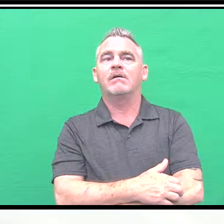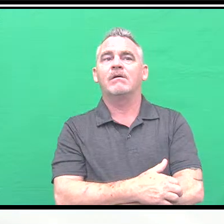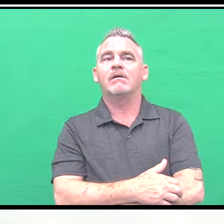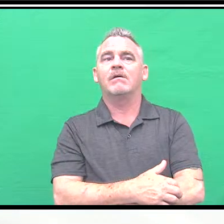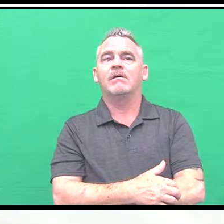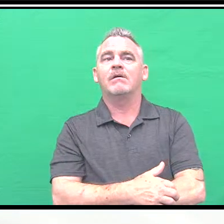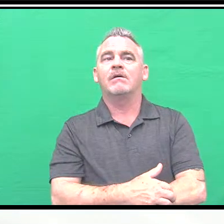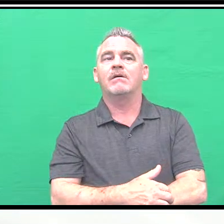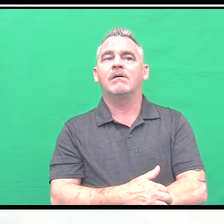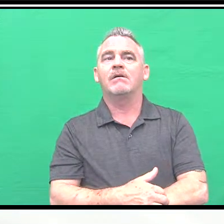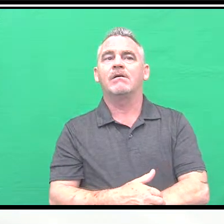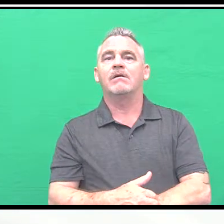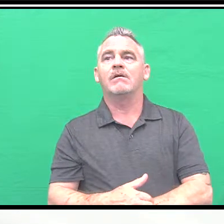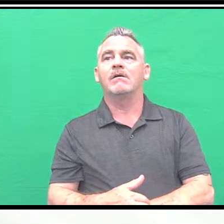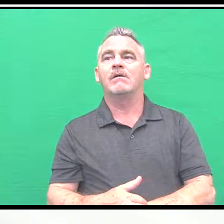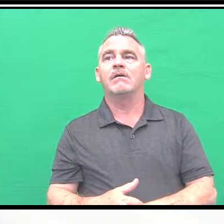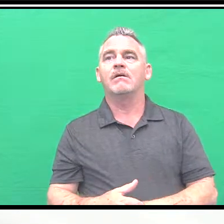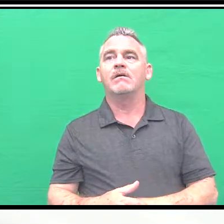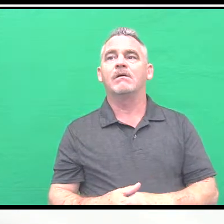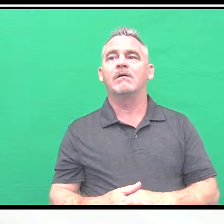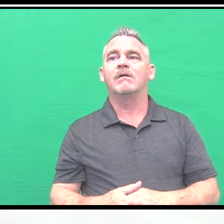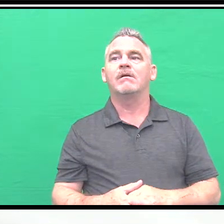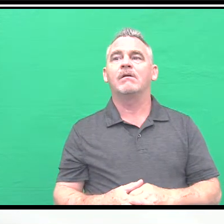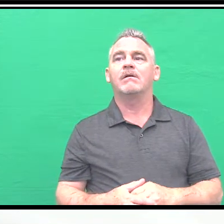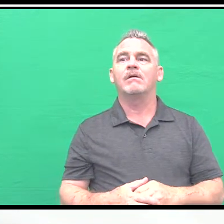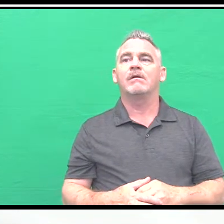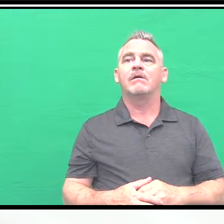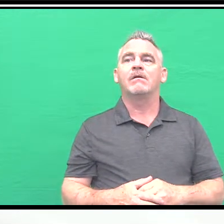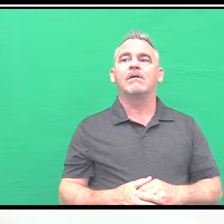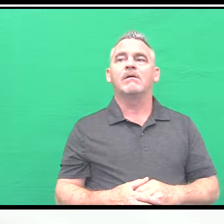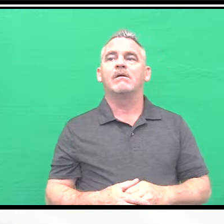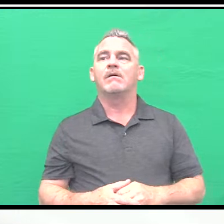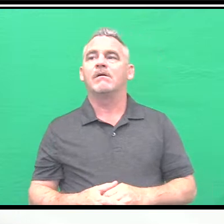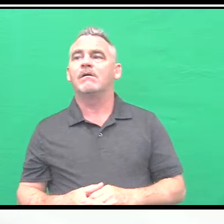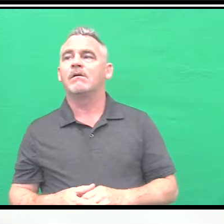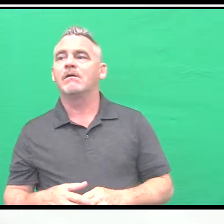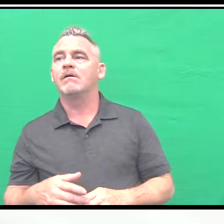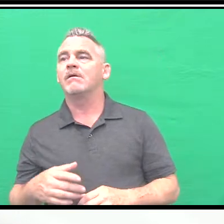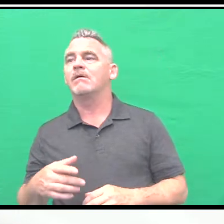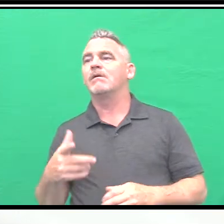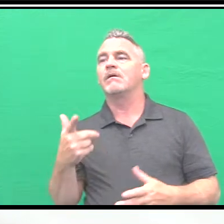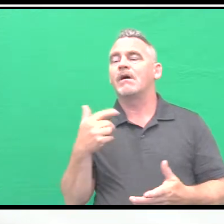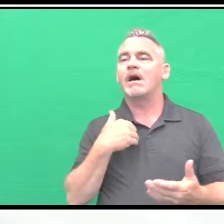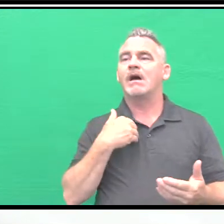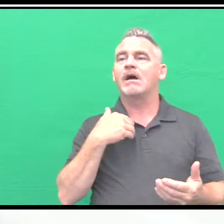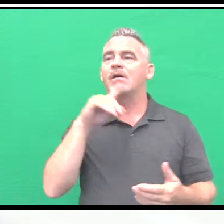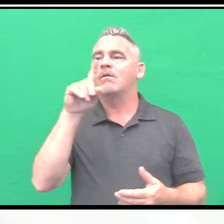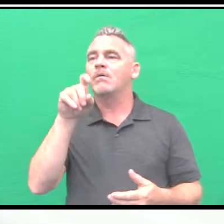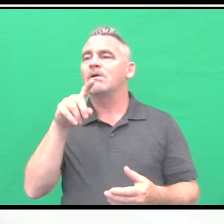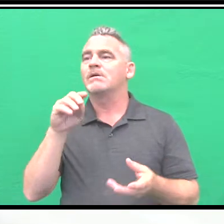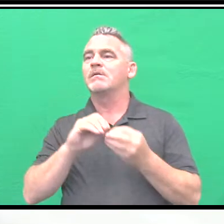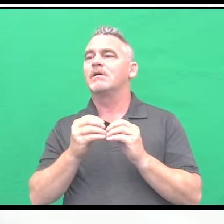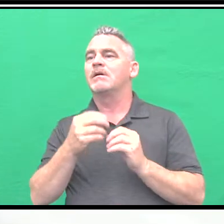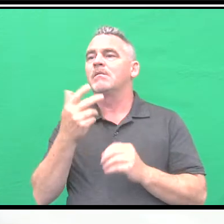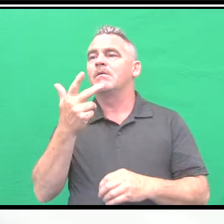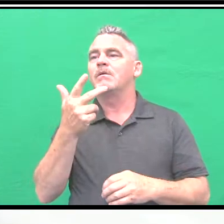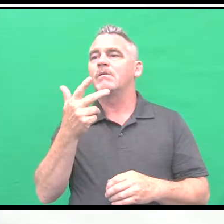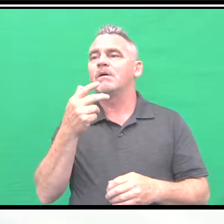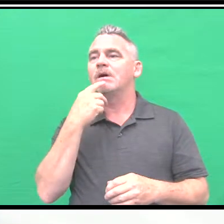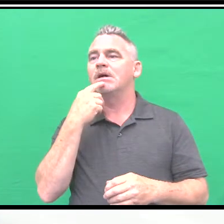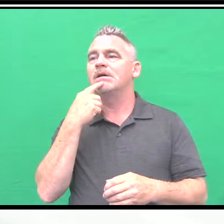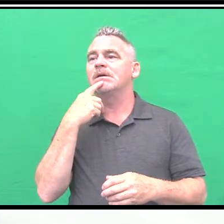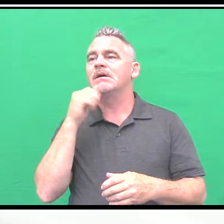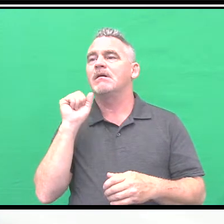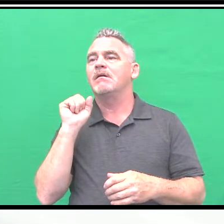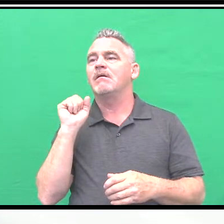summarizing that one, but I can. Oh, Did you have a question on I number just 3? had a question as to, it says that all personnel would